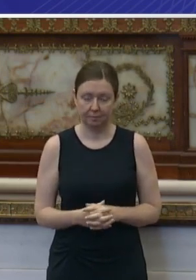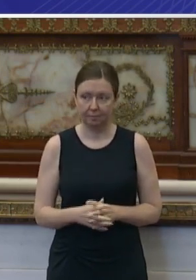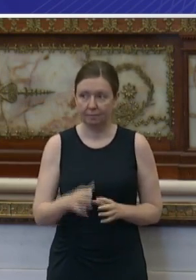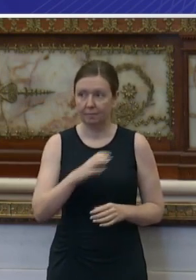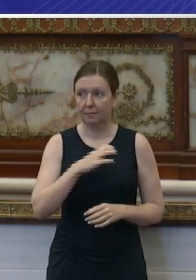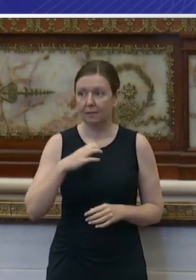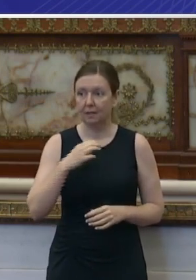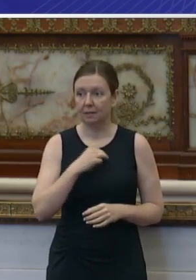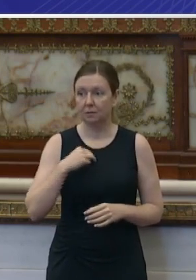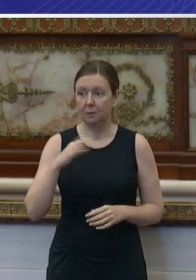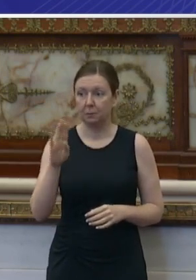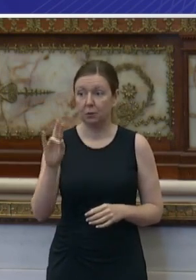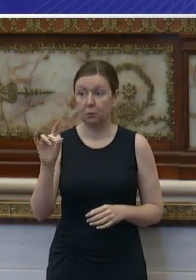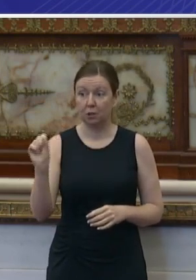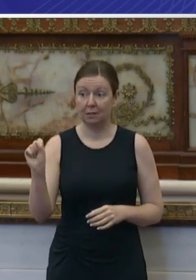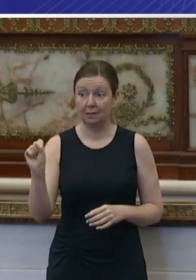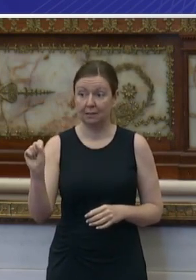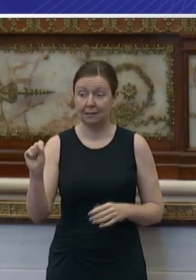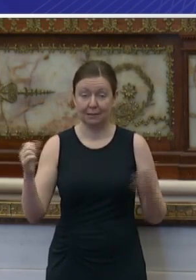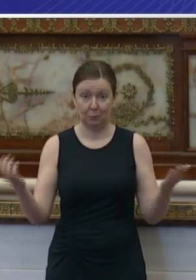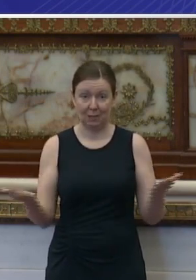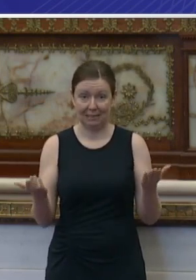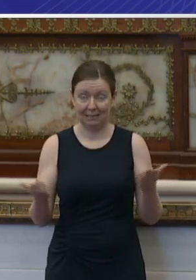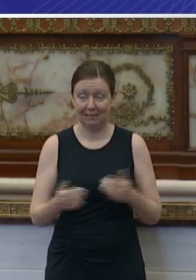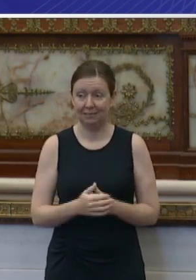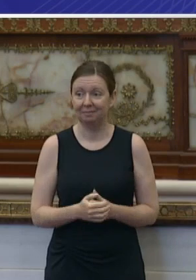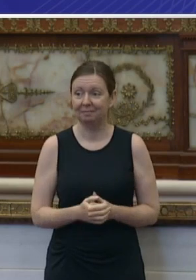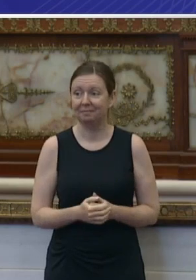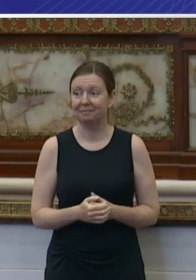And Councilmember Brooks. Present.